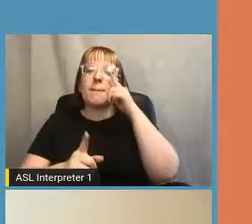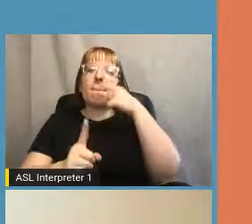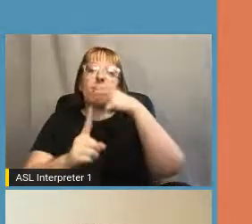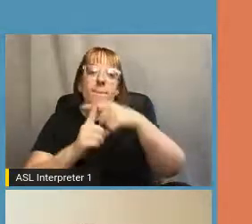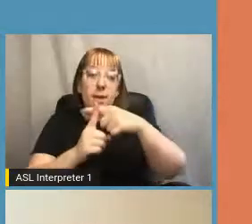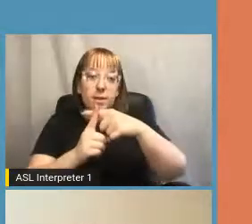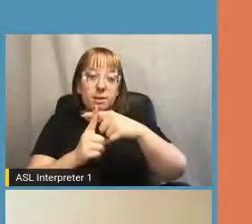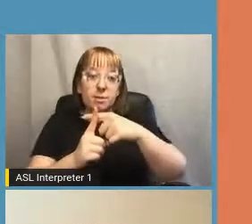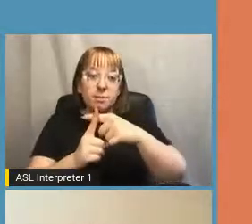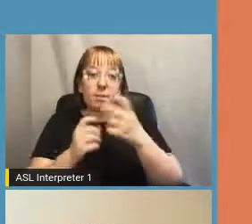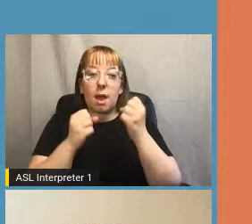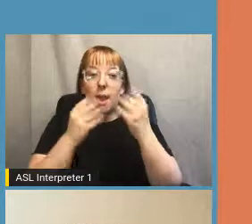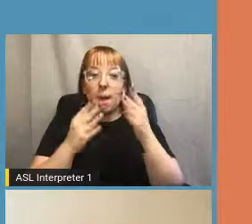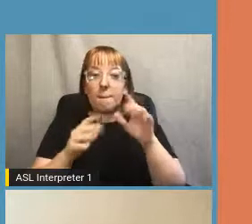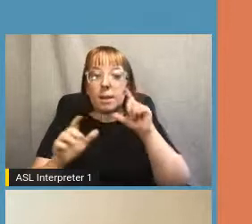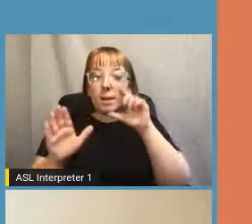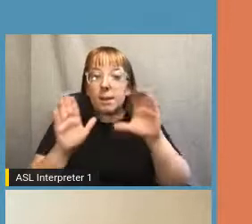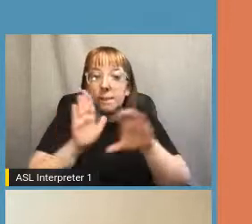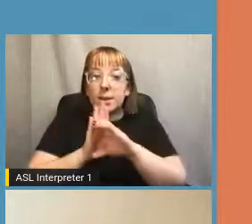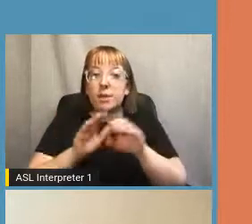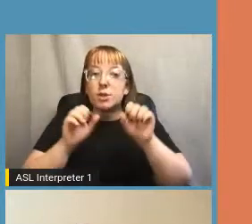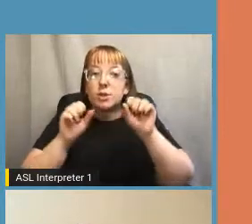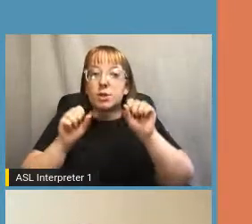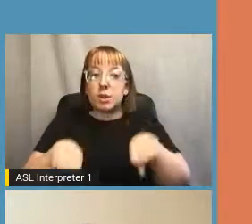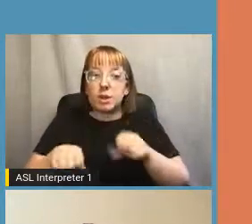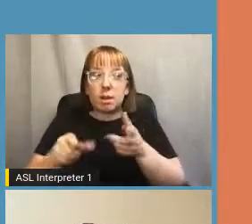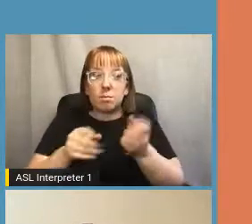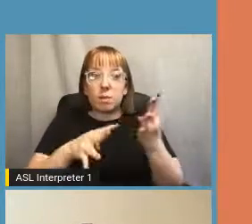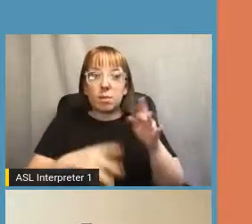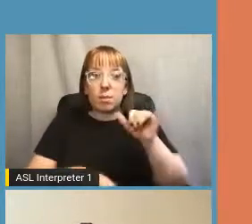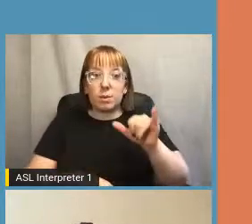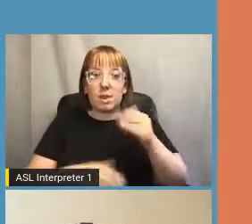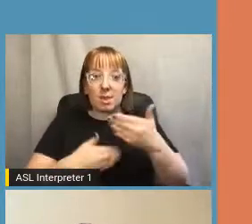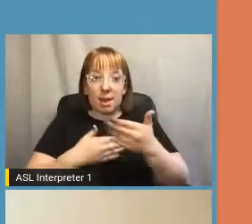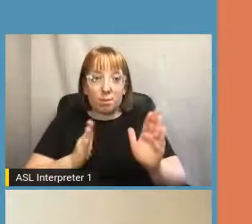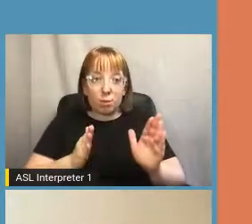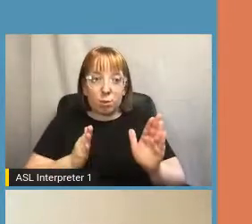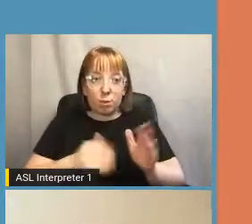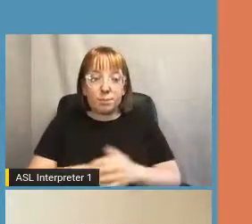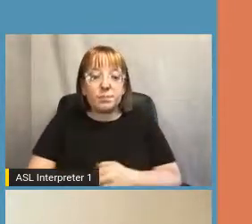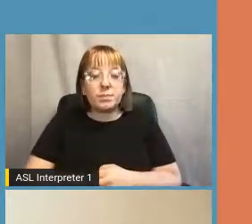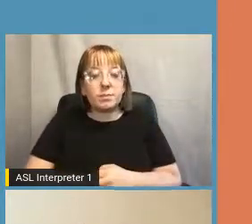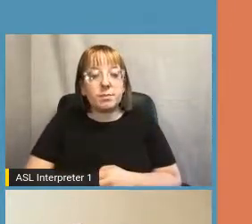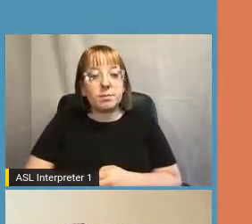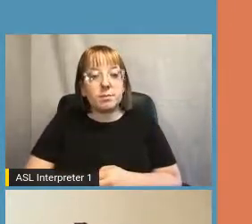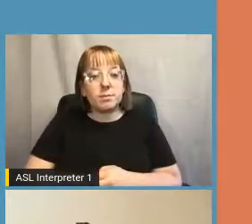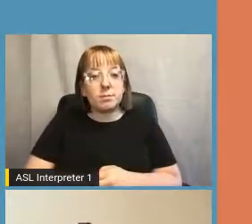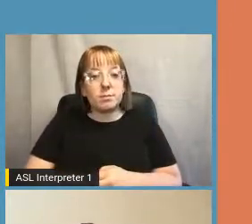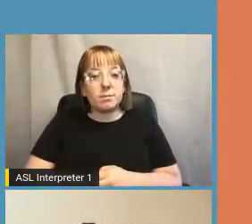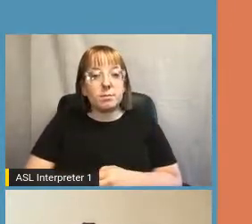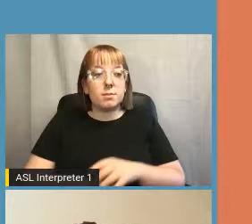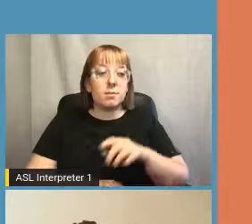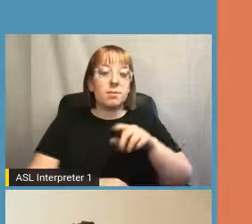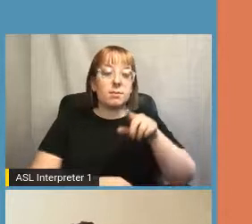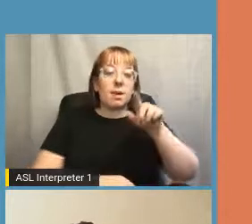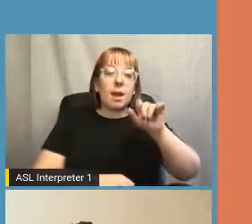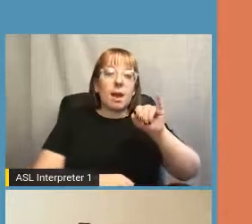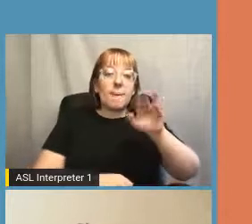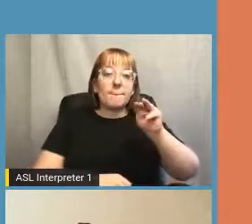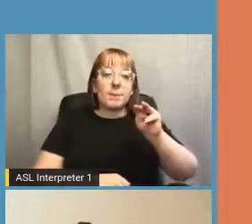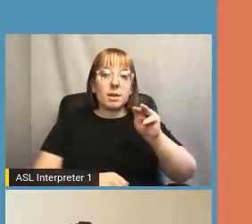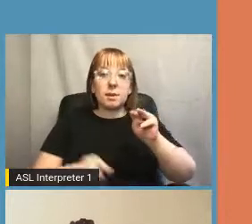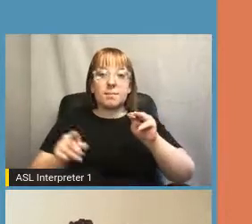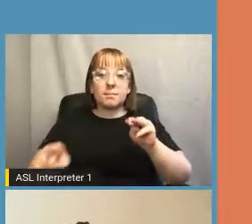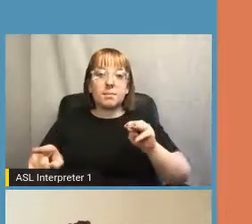how many images or how much storage you get to put the work in. So as opposed to IBM, I kind of had